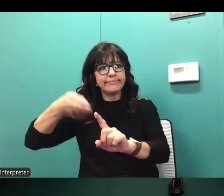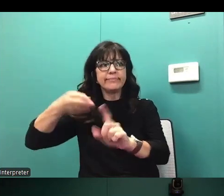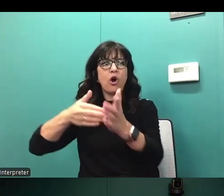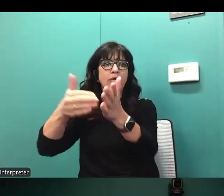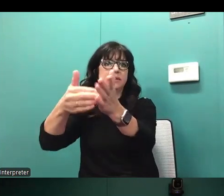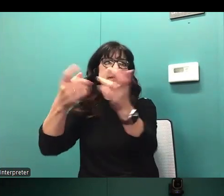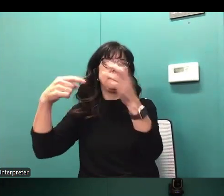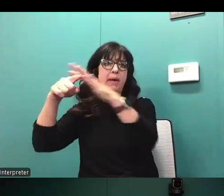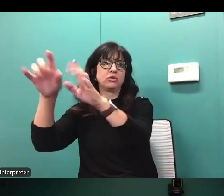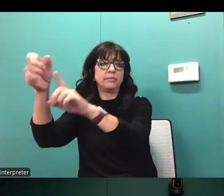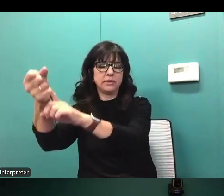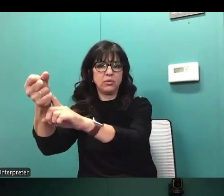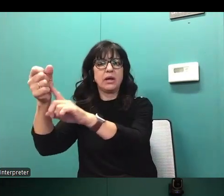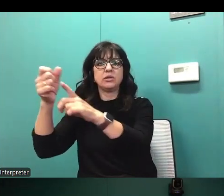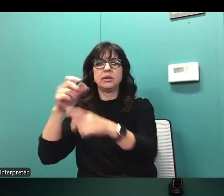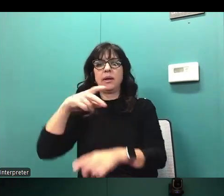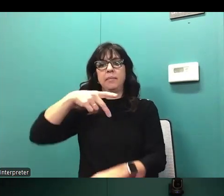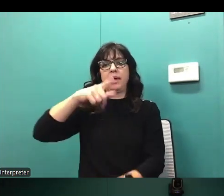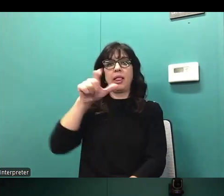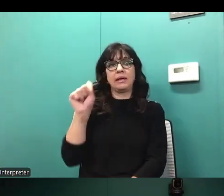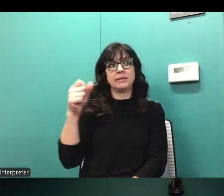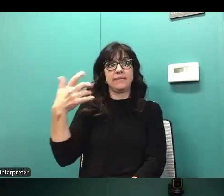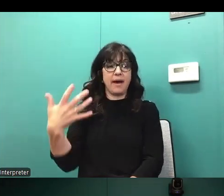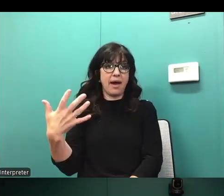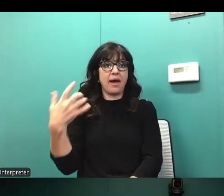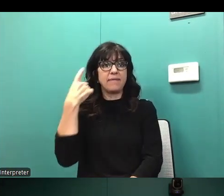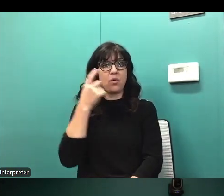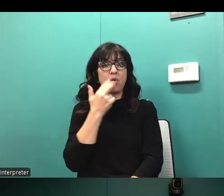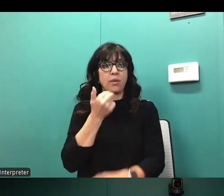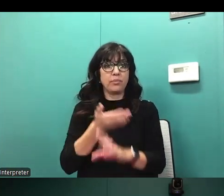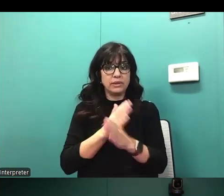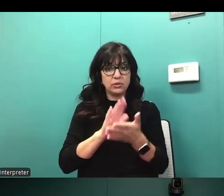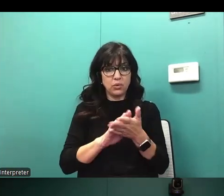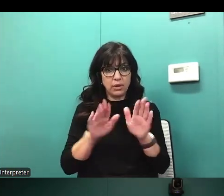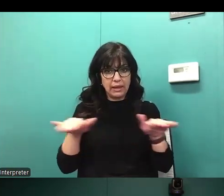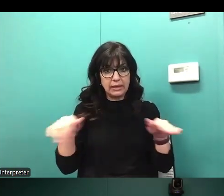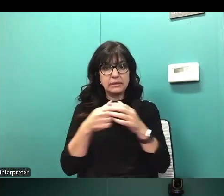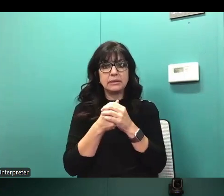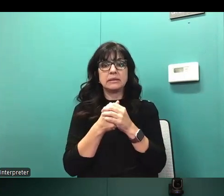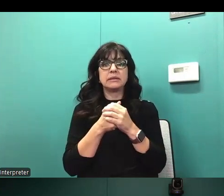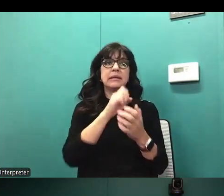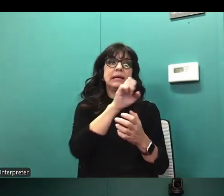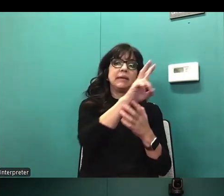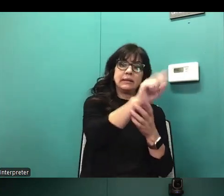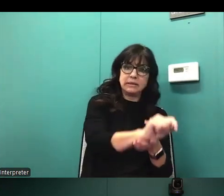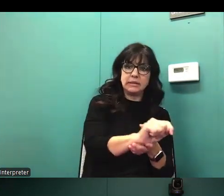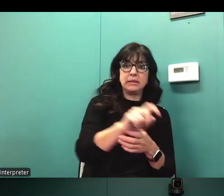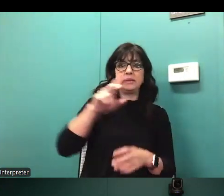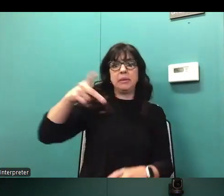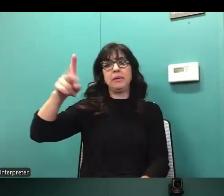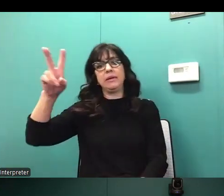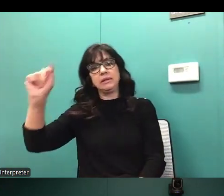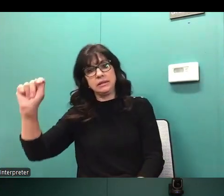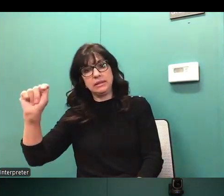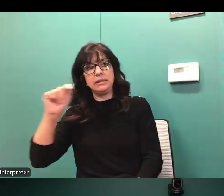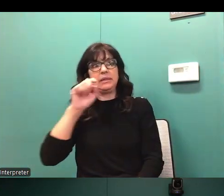out in the mainstream. PLS 5 for the cute little preschoolers. We've got the EVT, the PPVT,